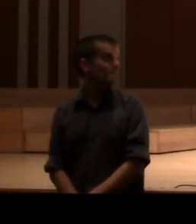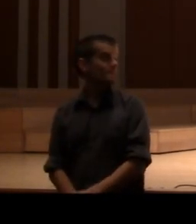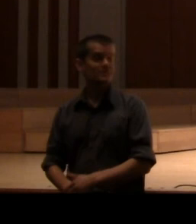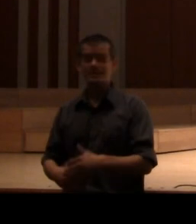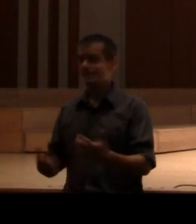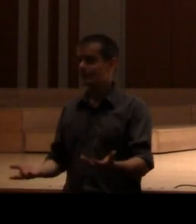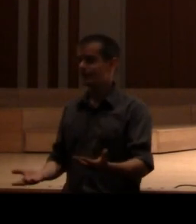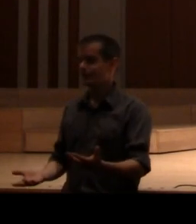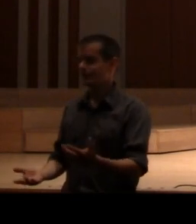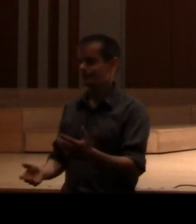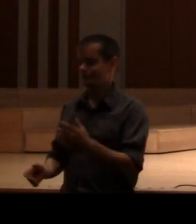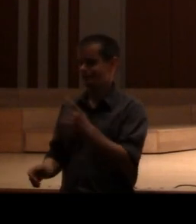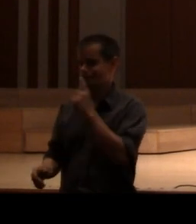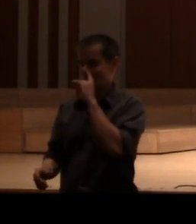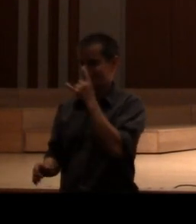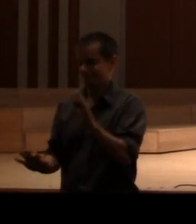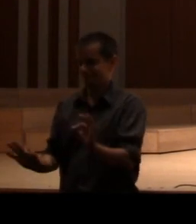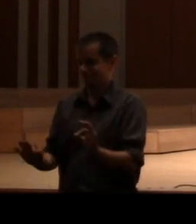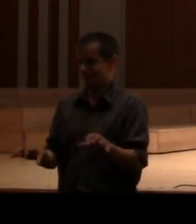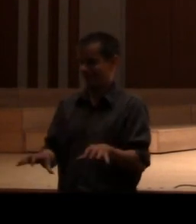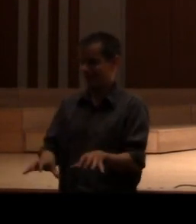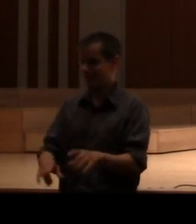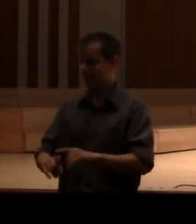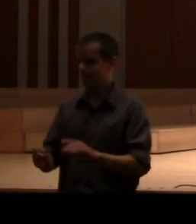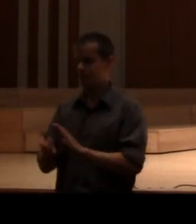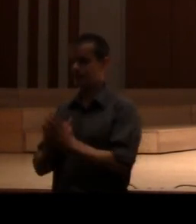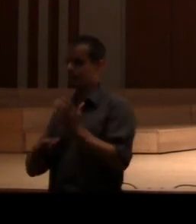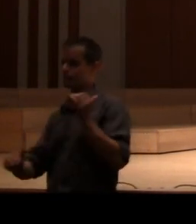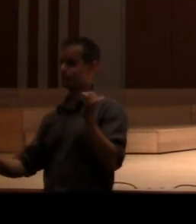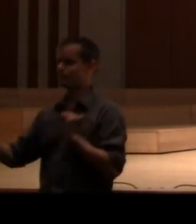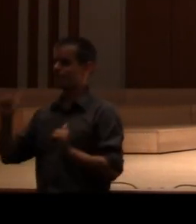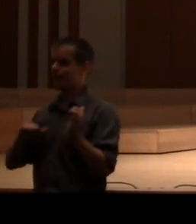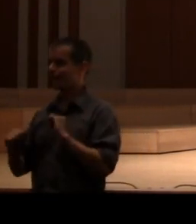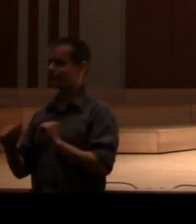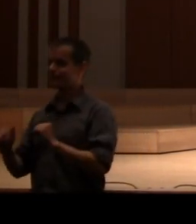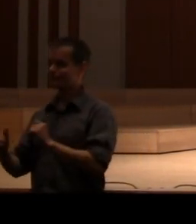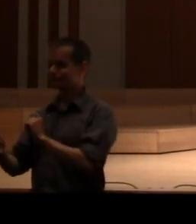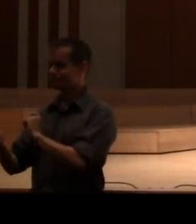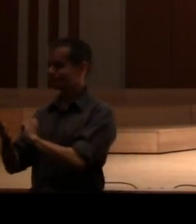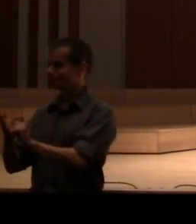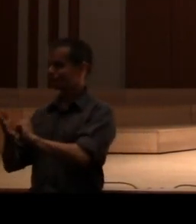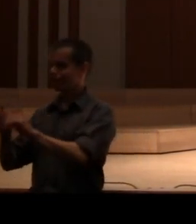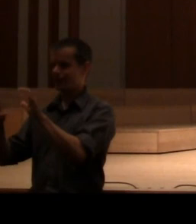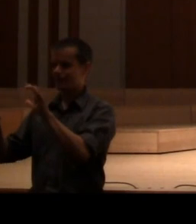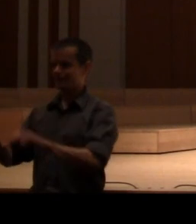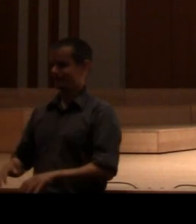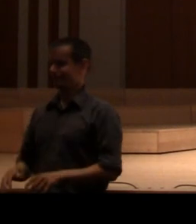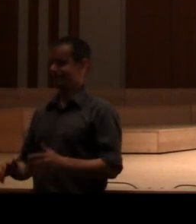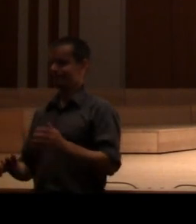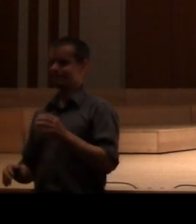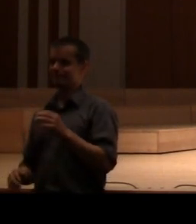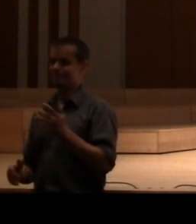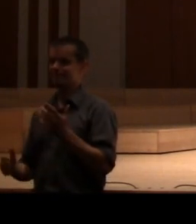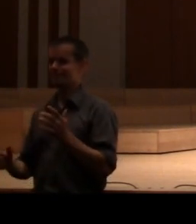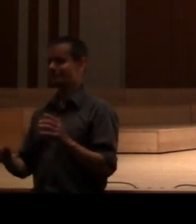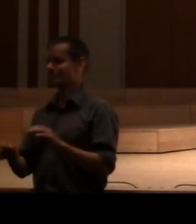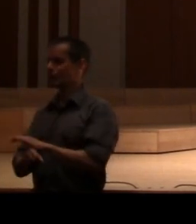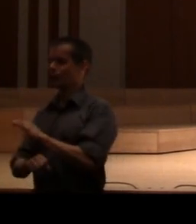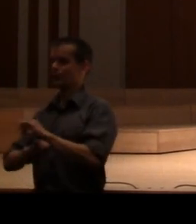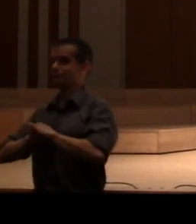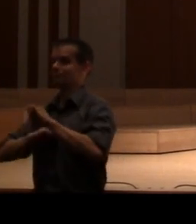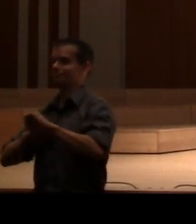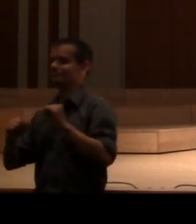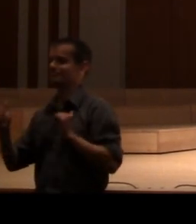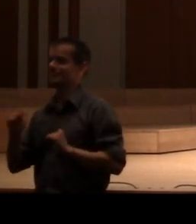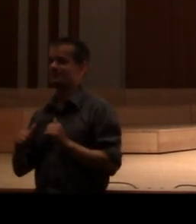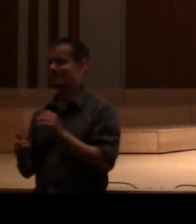mundane experience, turning it into something dramatic, turning it into something that has all the, you know, melodramatic stuff of maybe not